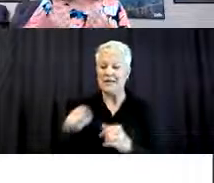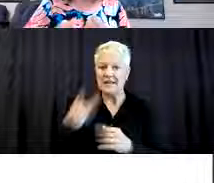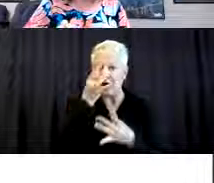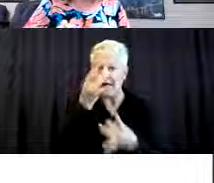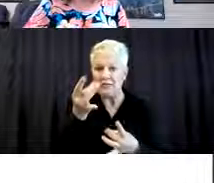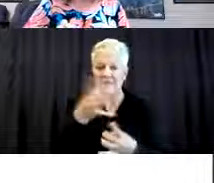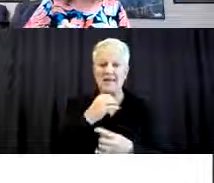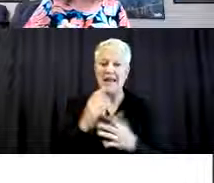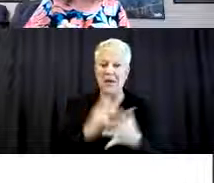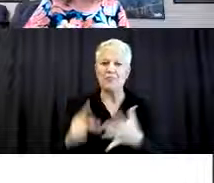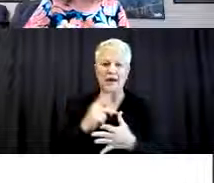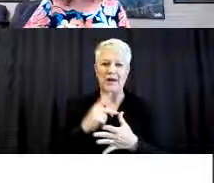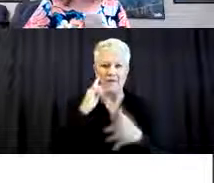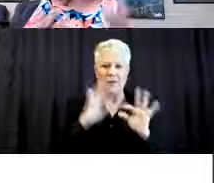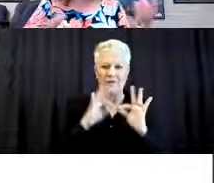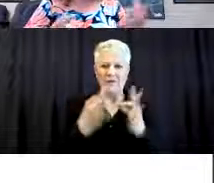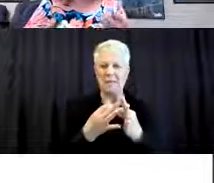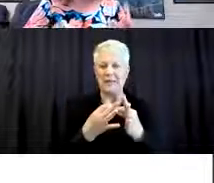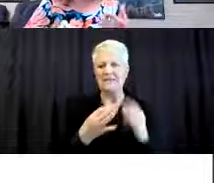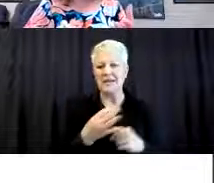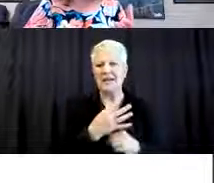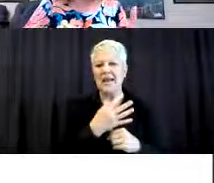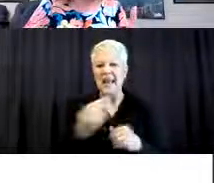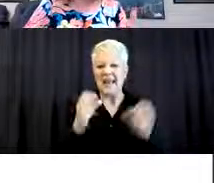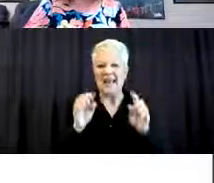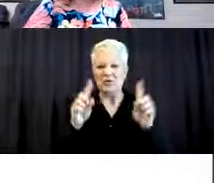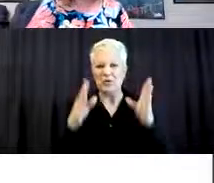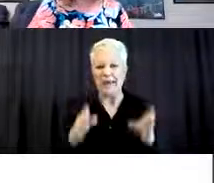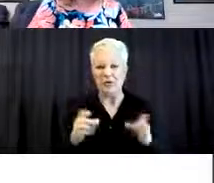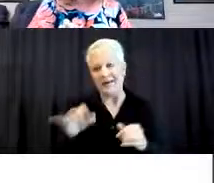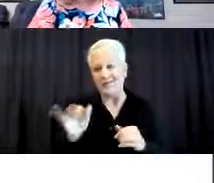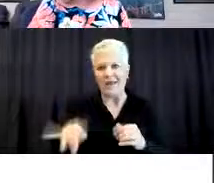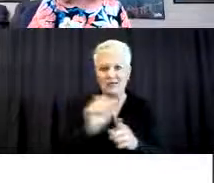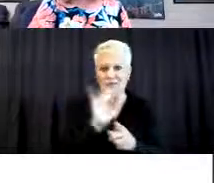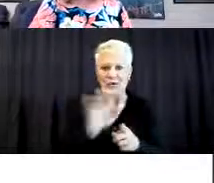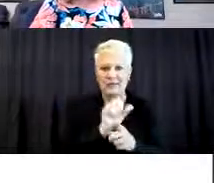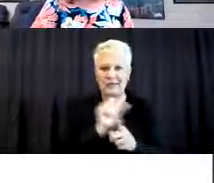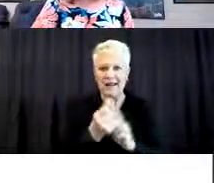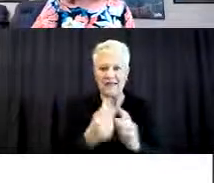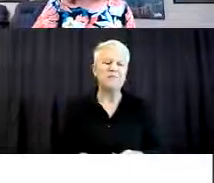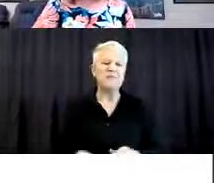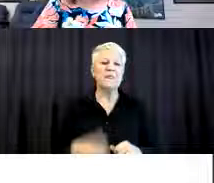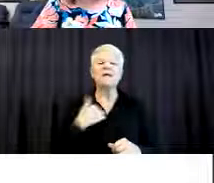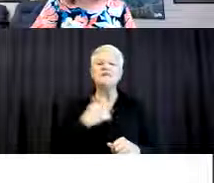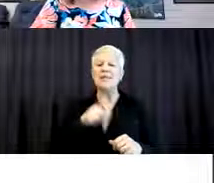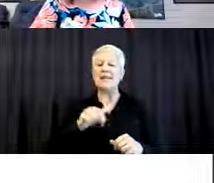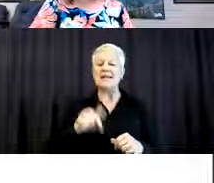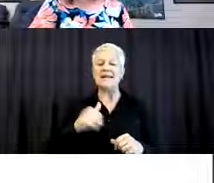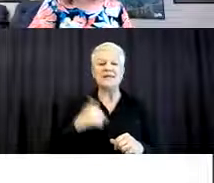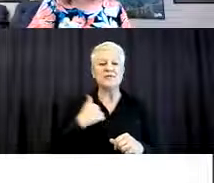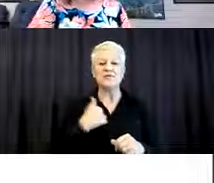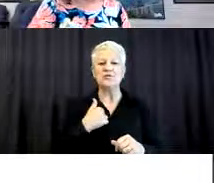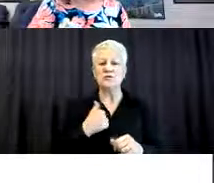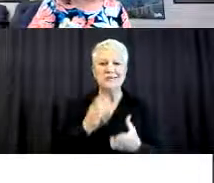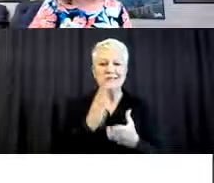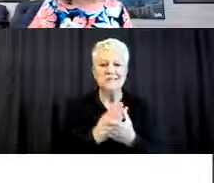and of priority for families and educators, if that's the setting that you're in. So we need to kind of snap out